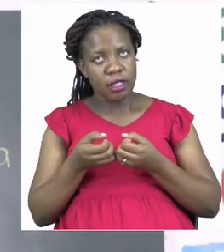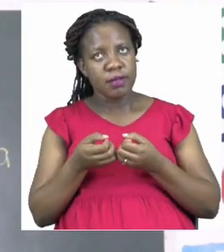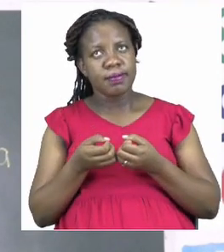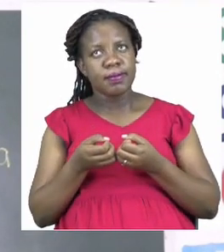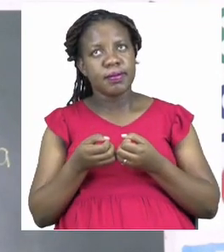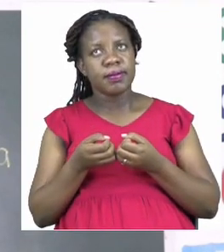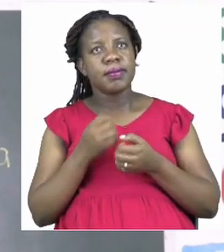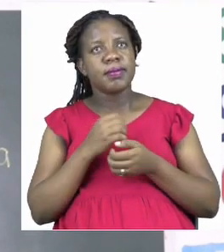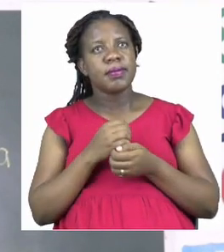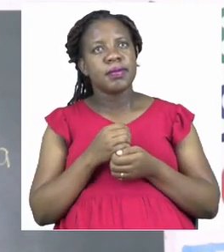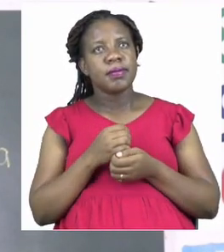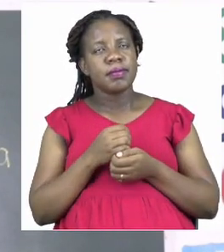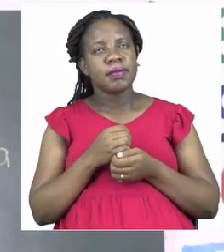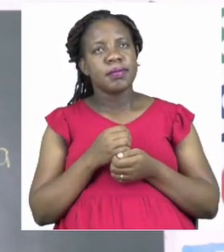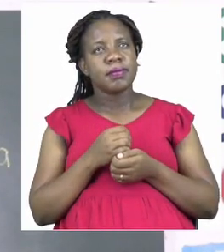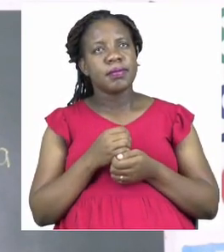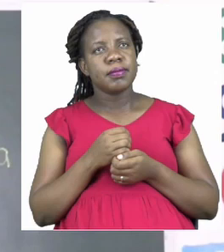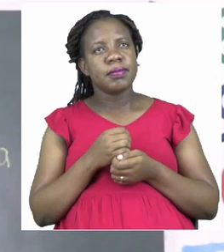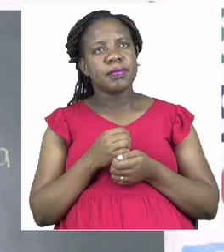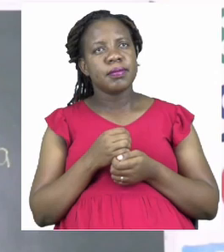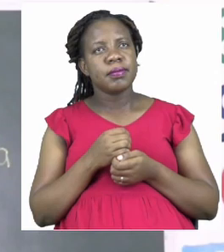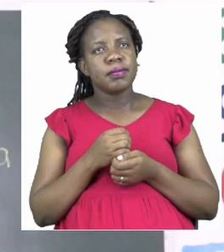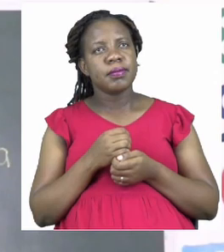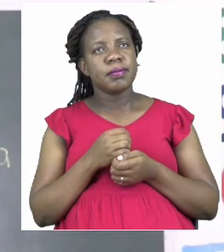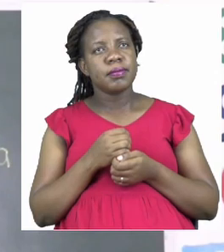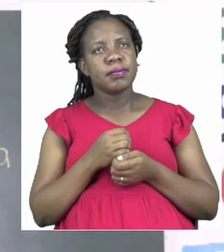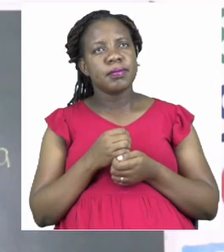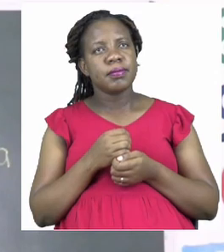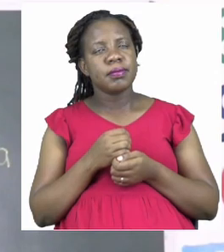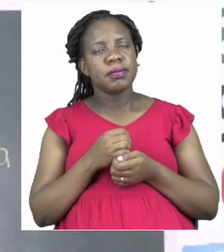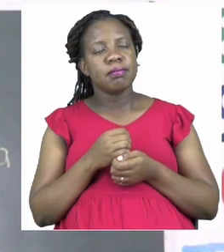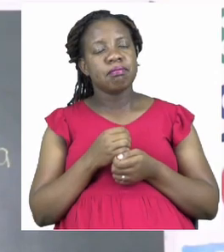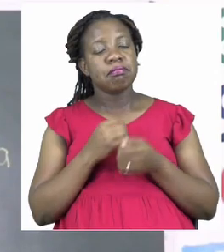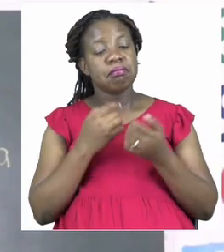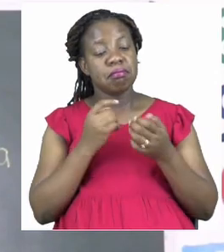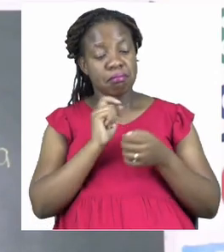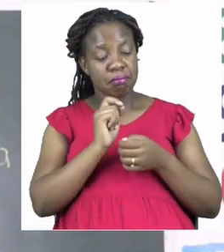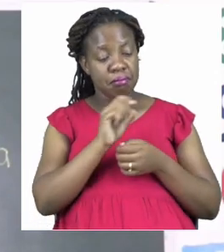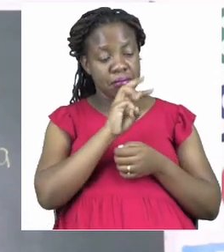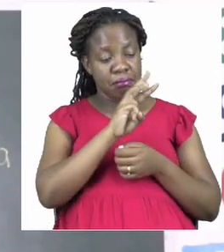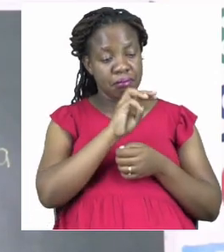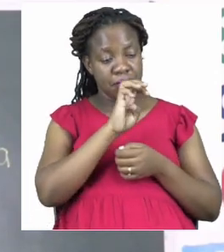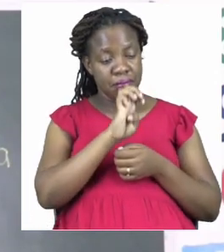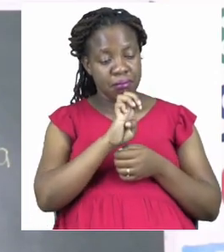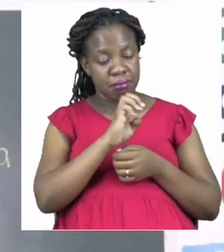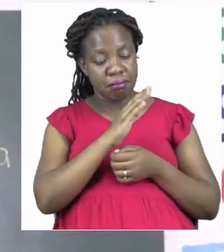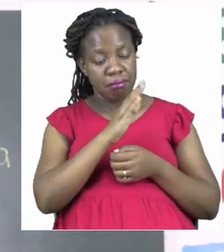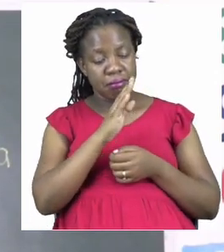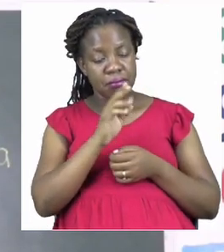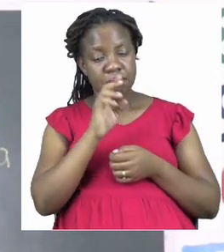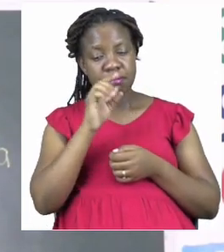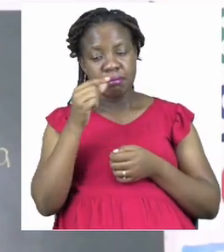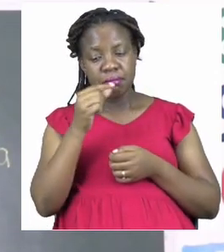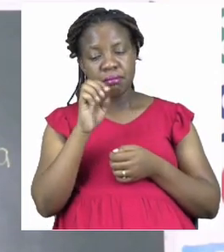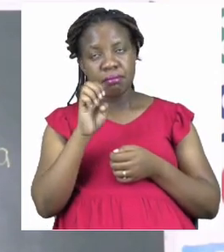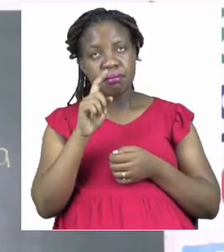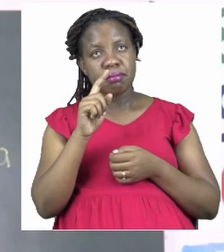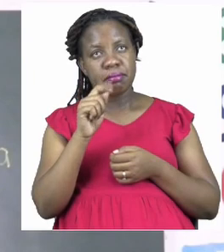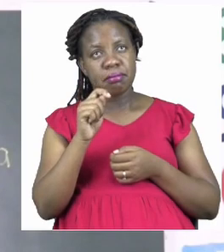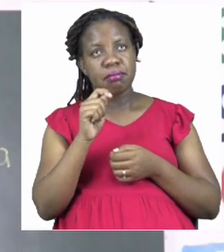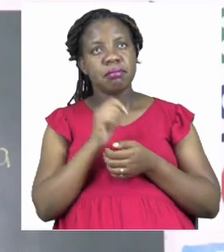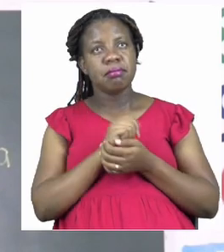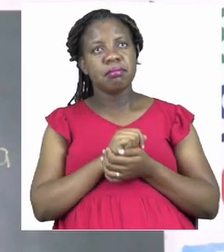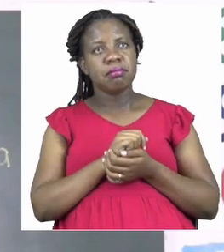the next word that we're going to write for our sentence. So far, we have 2 words that we have